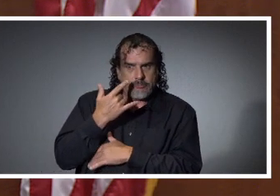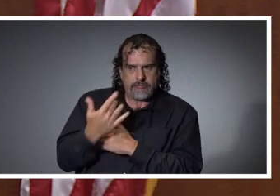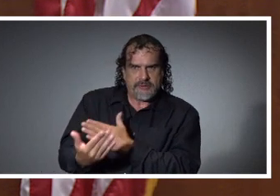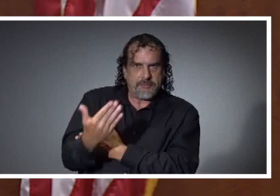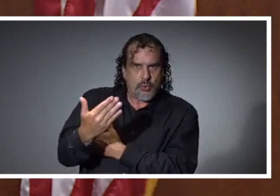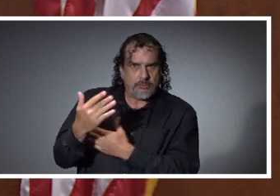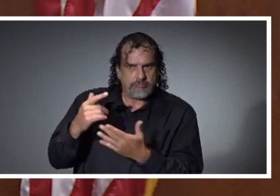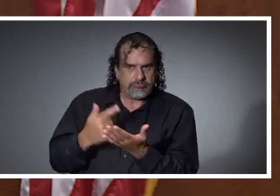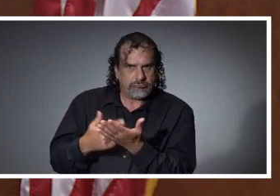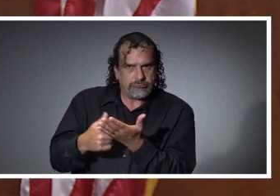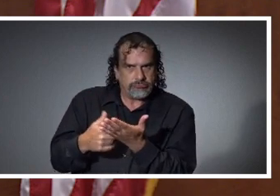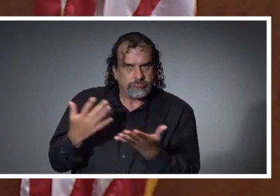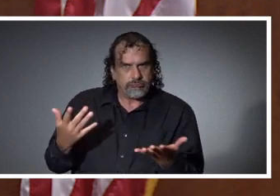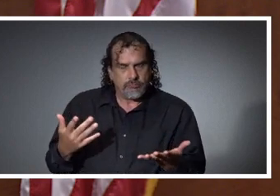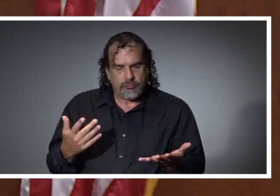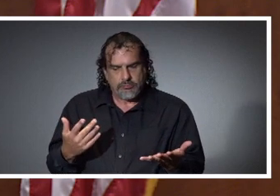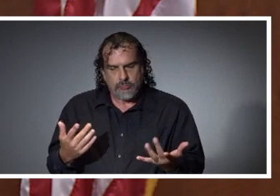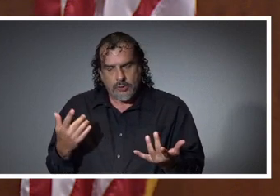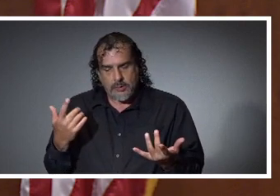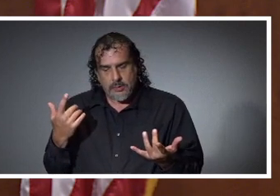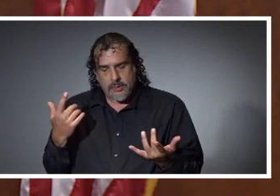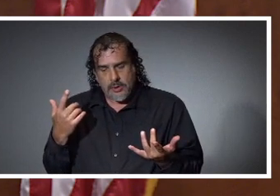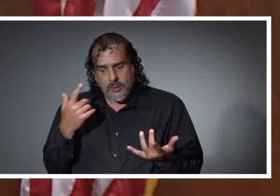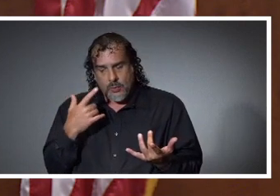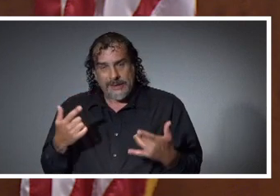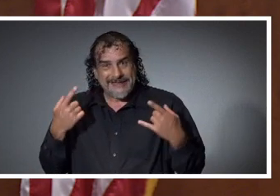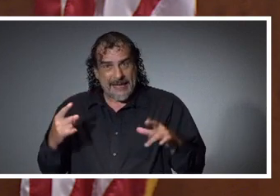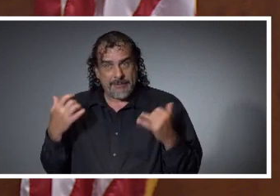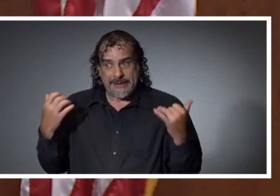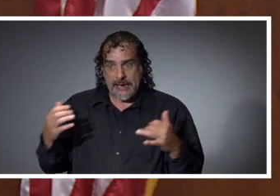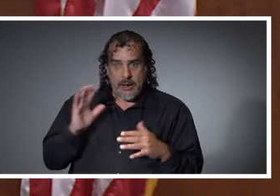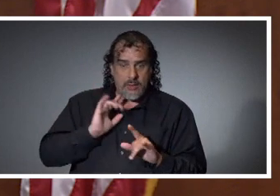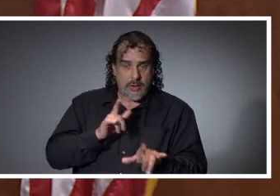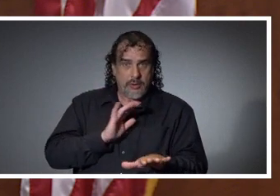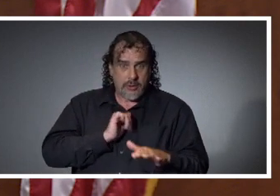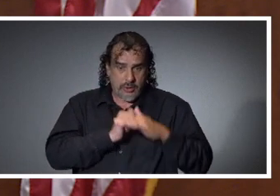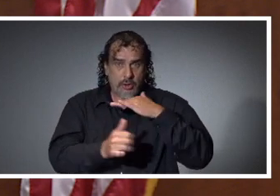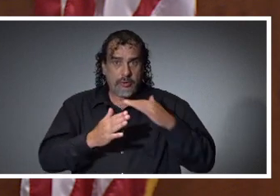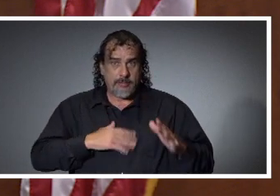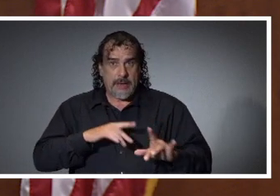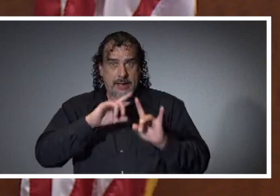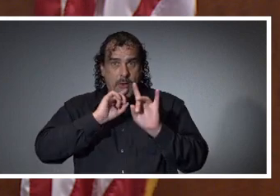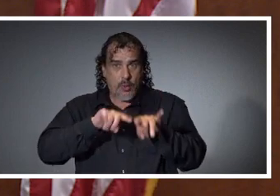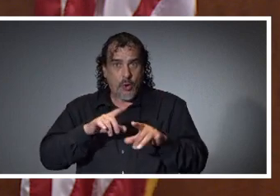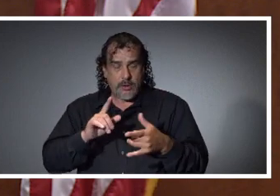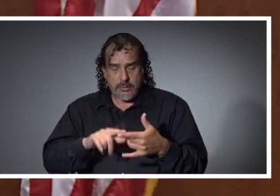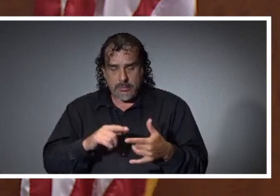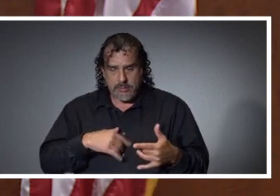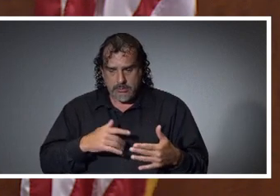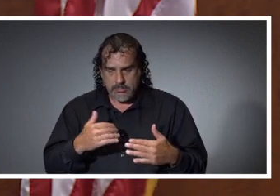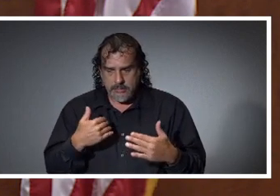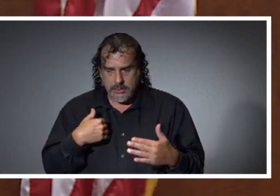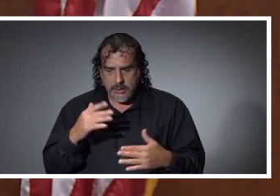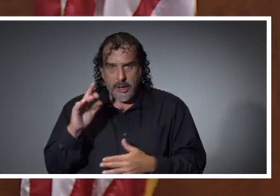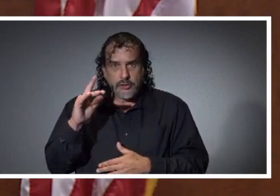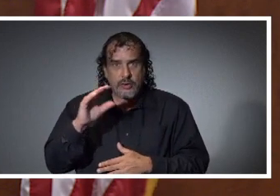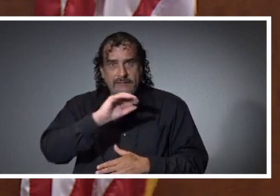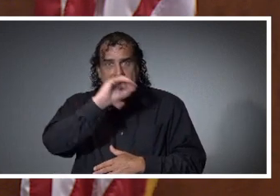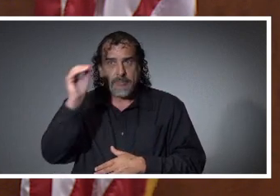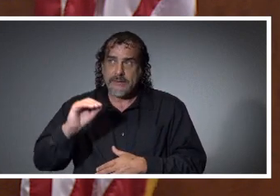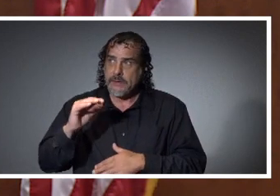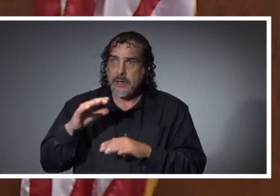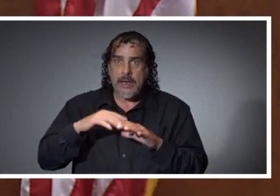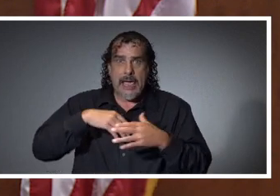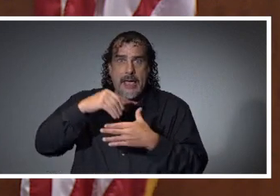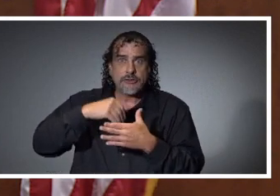As it currently exists under the existing executive orders, they can have a capacity of no more than 25% in an outdoor